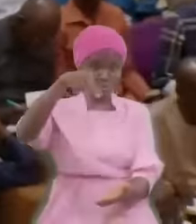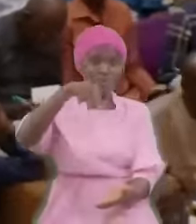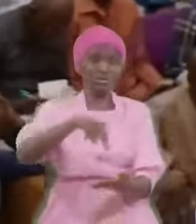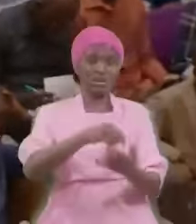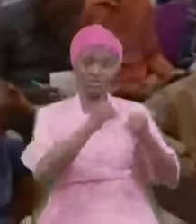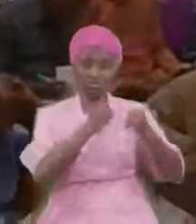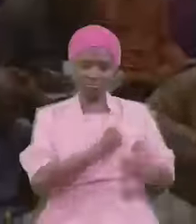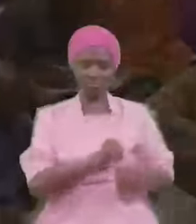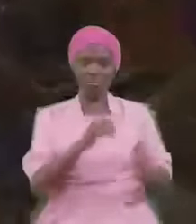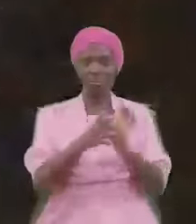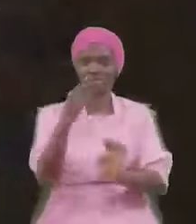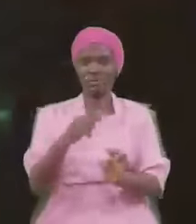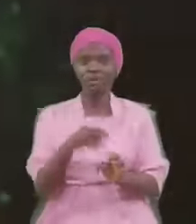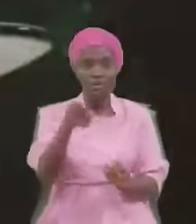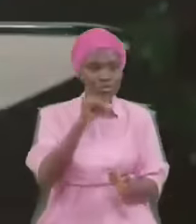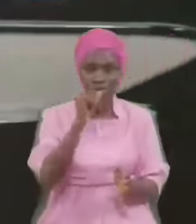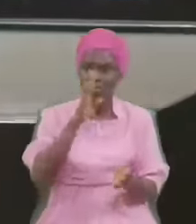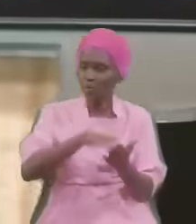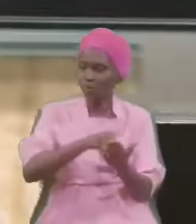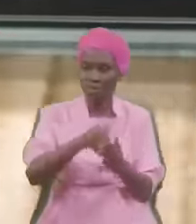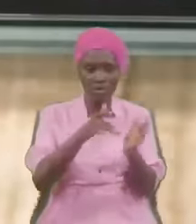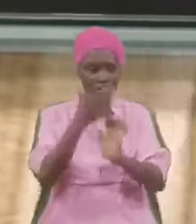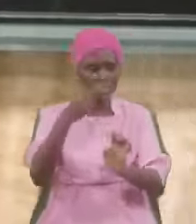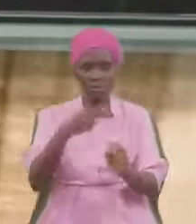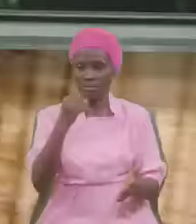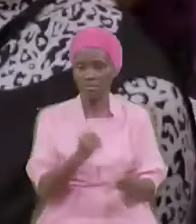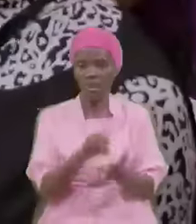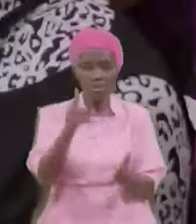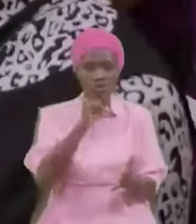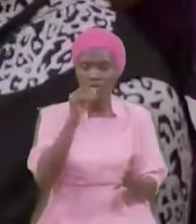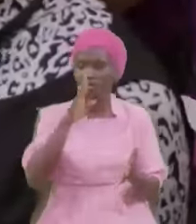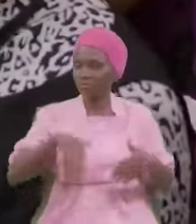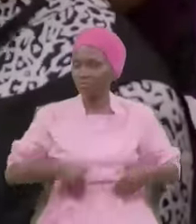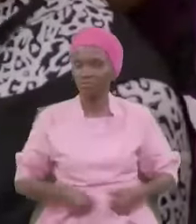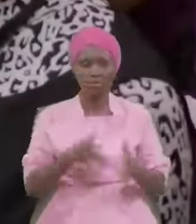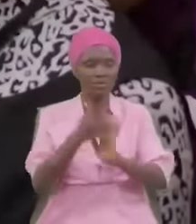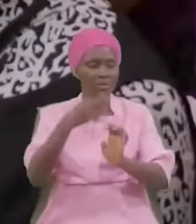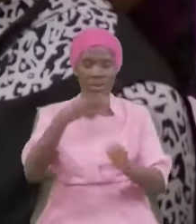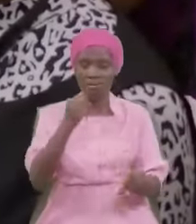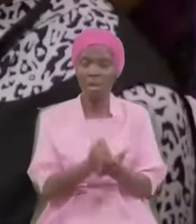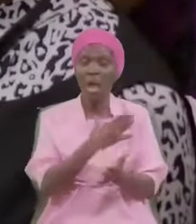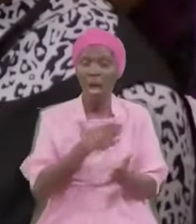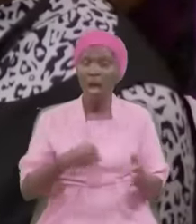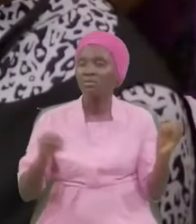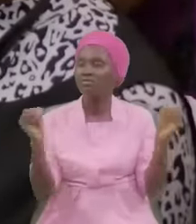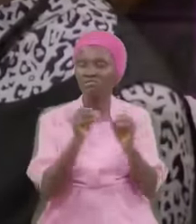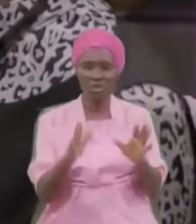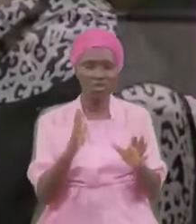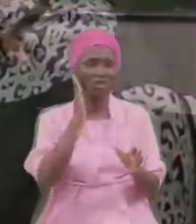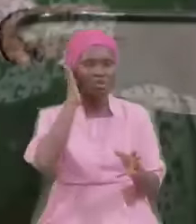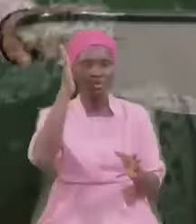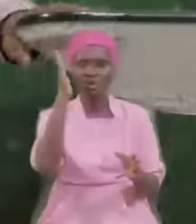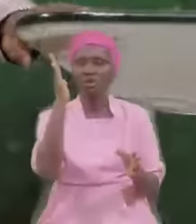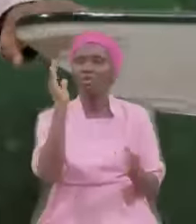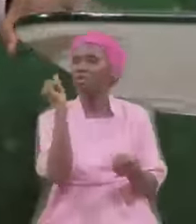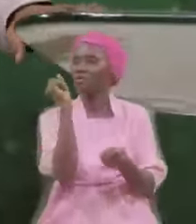You will not be weak. You will not be weary. and nothing will overcome or